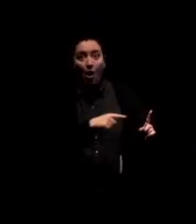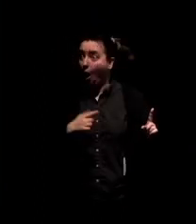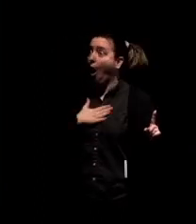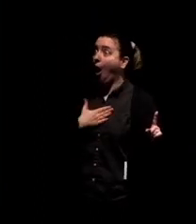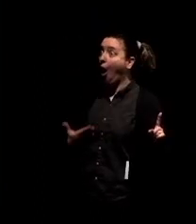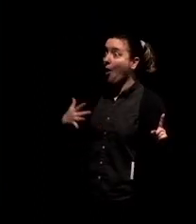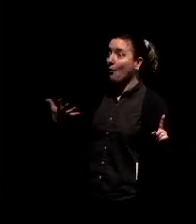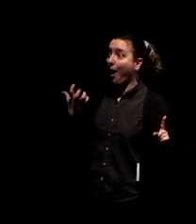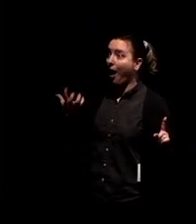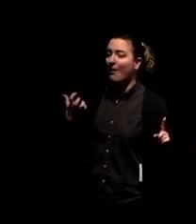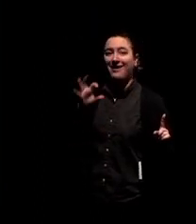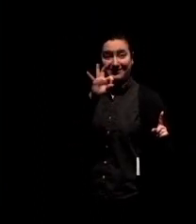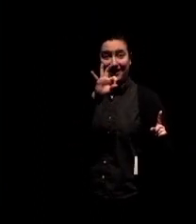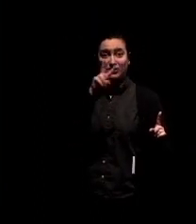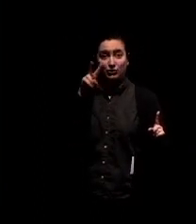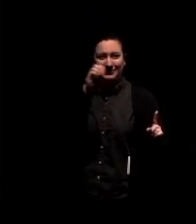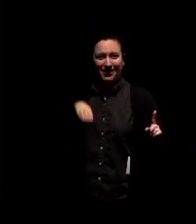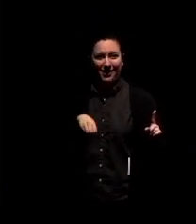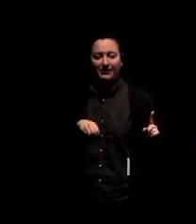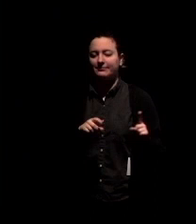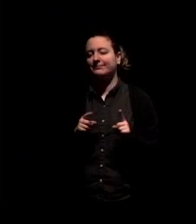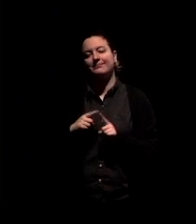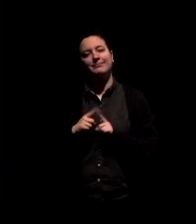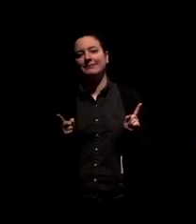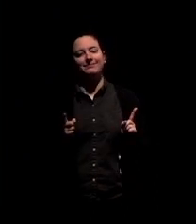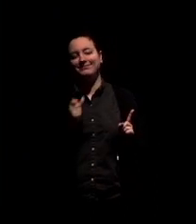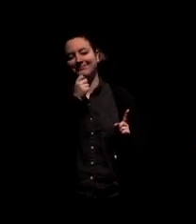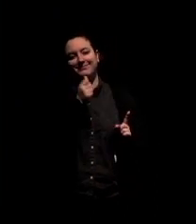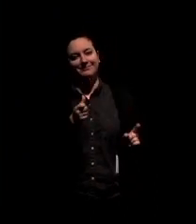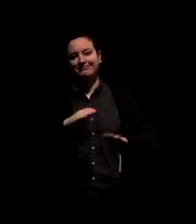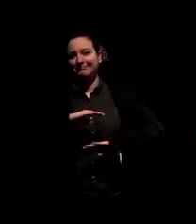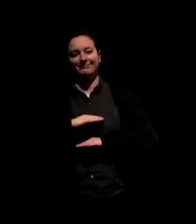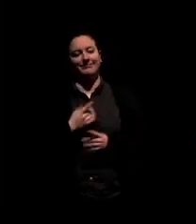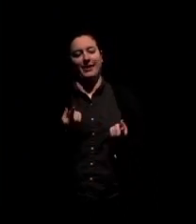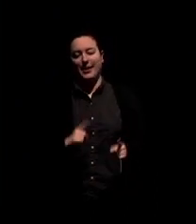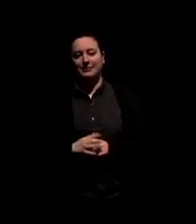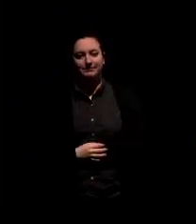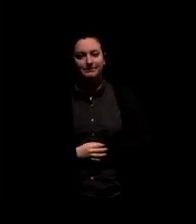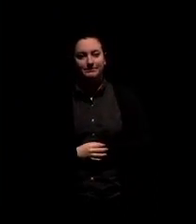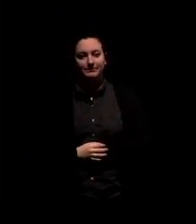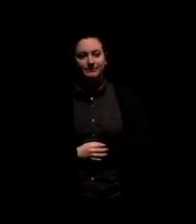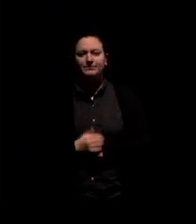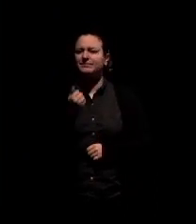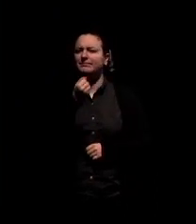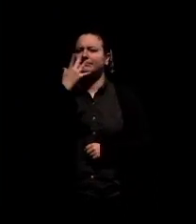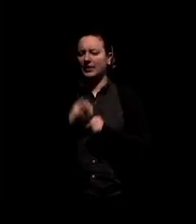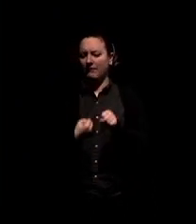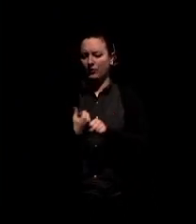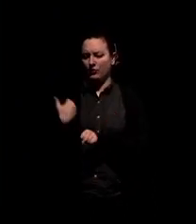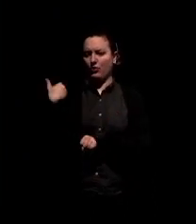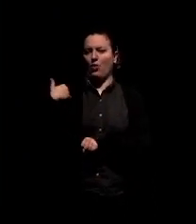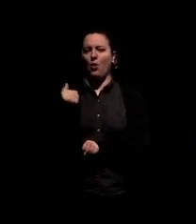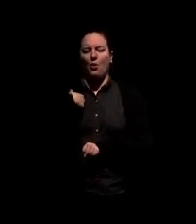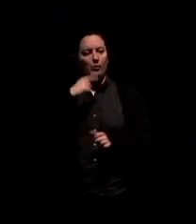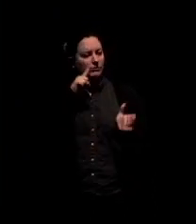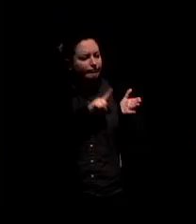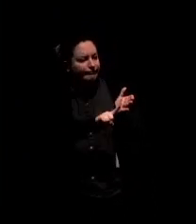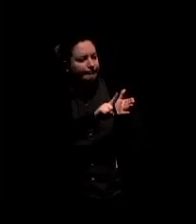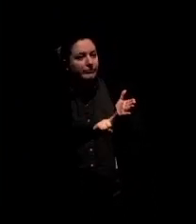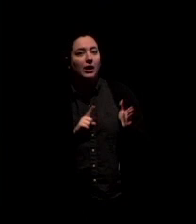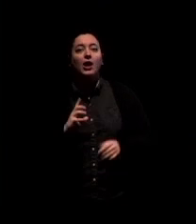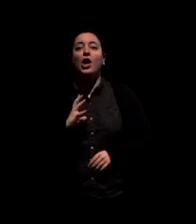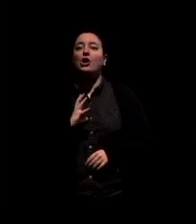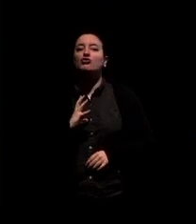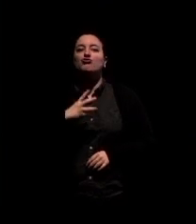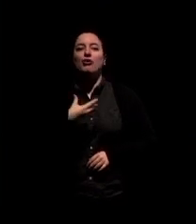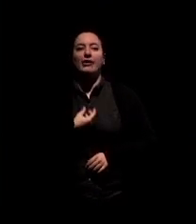happening. About 4 years ago, we conducted another research project called the Transgender Aging Project, which held